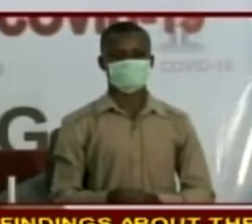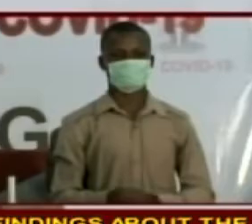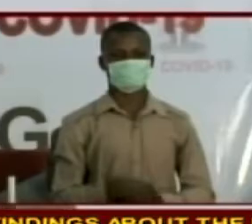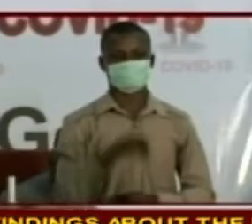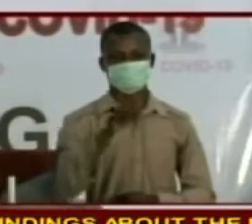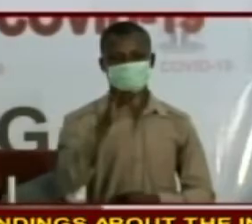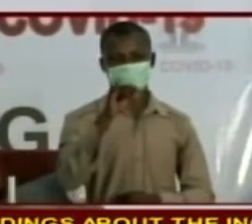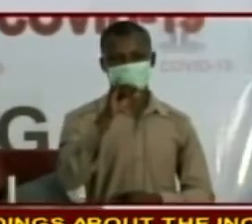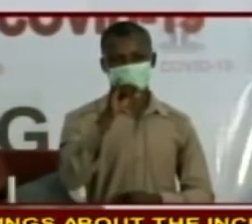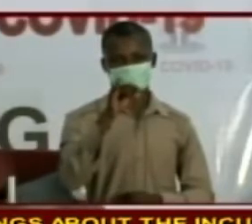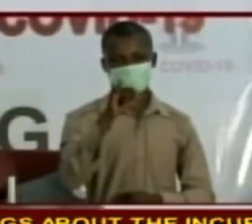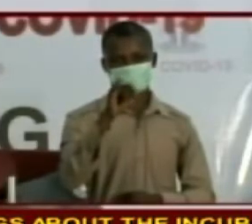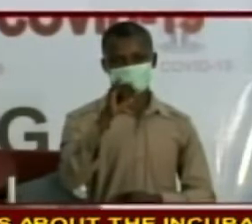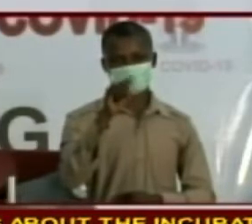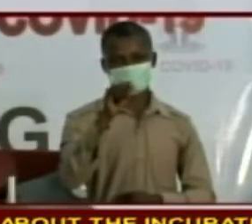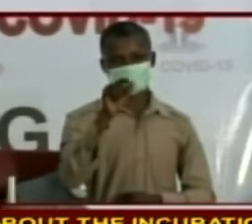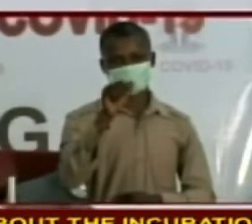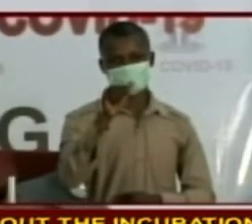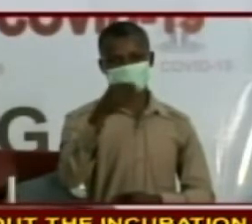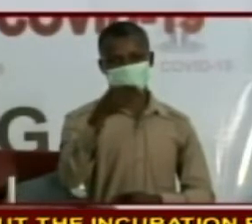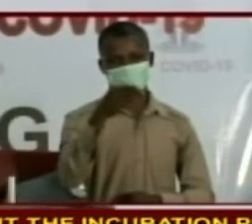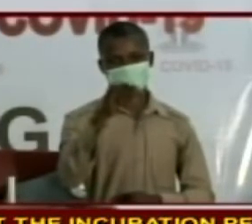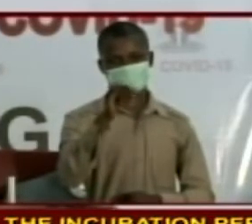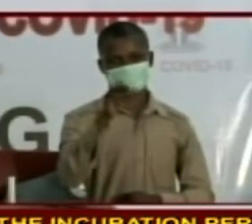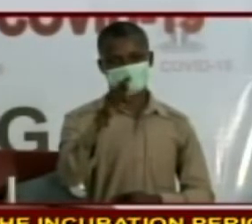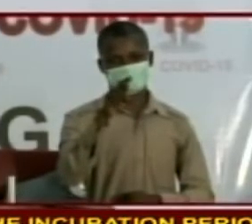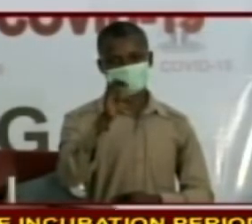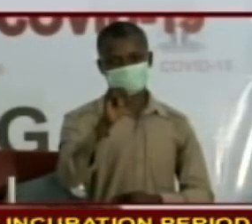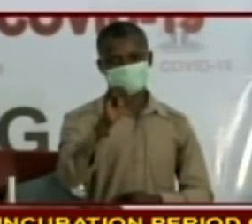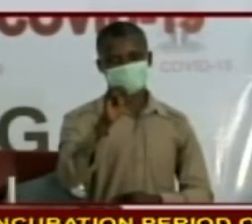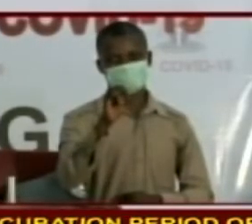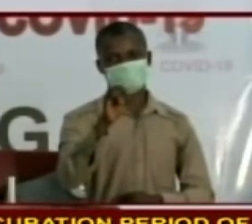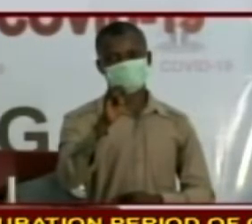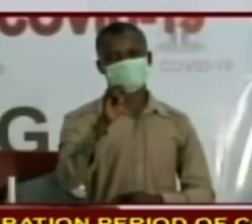Entirely, I hope I got the name right.